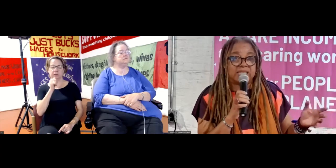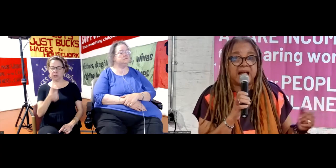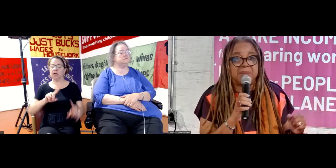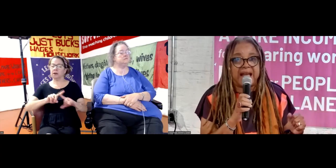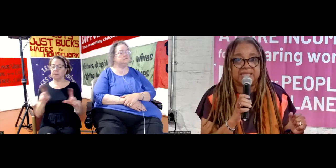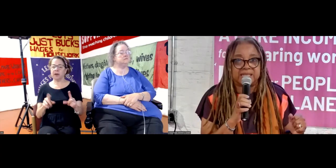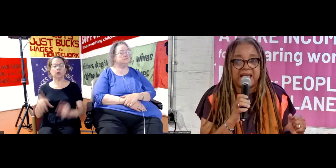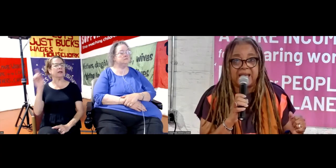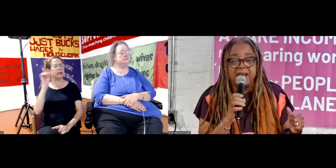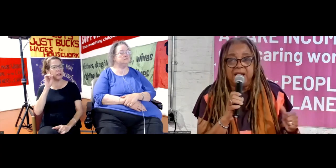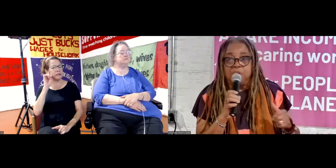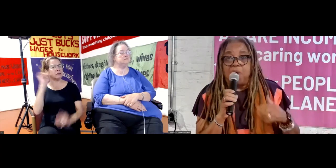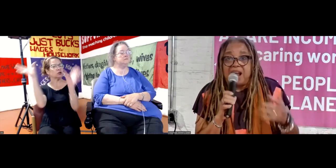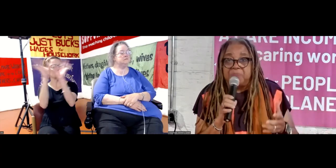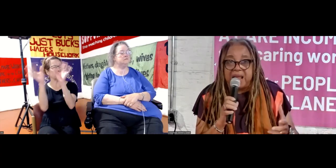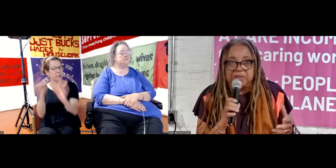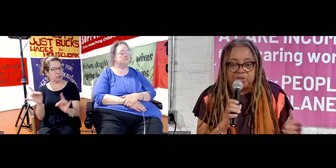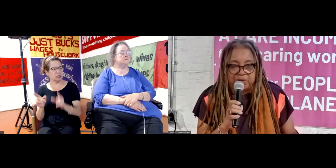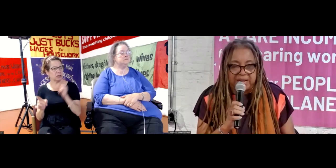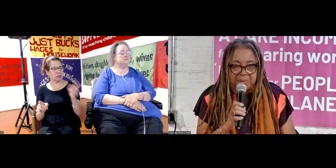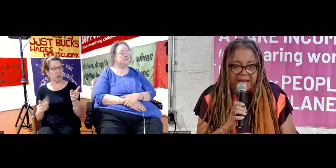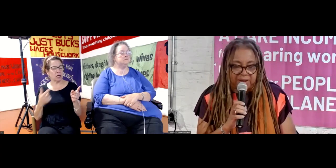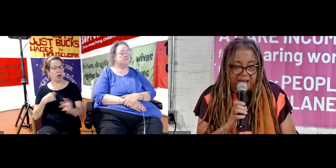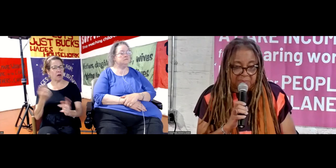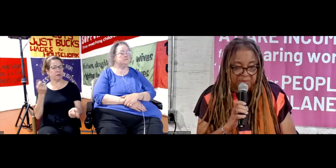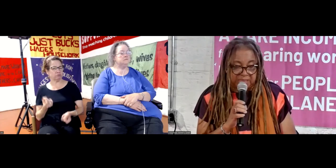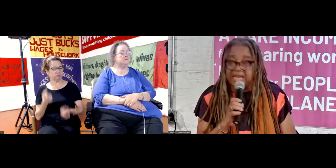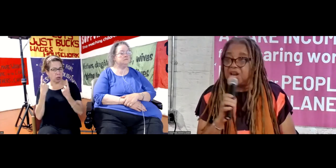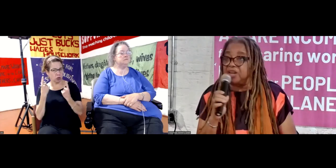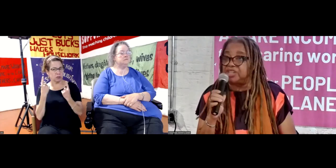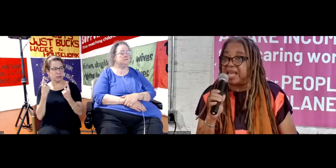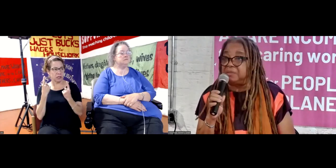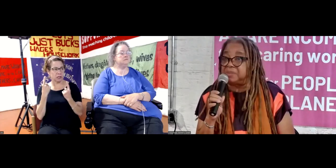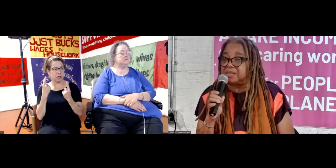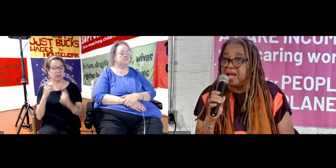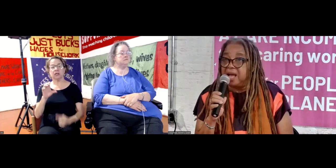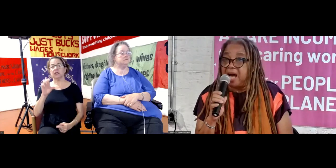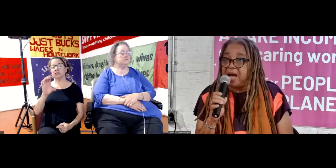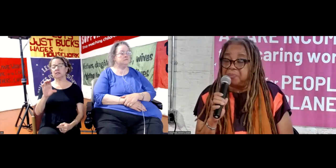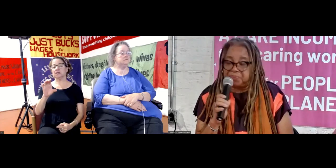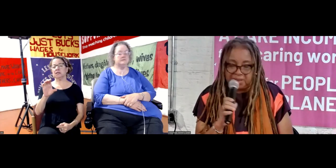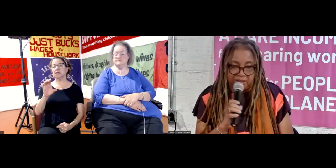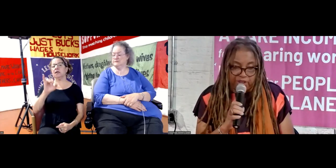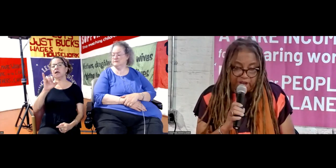to what Selma had to say, what I've been able to read about CLR James,